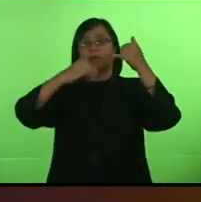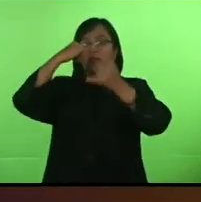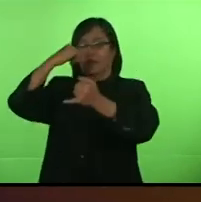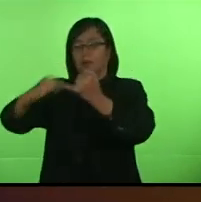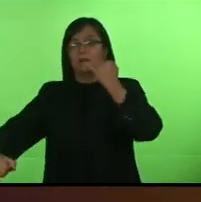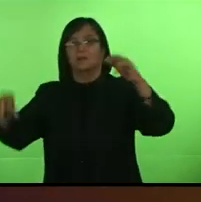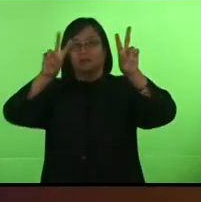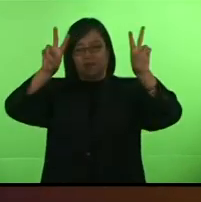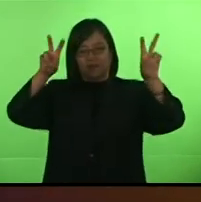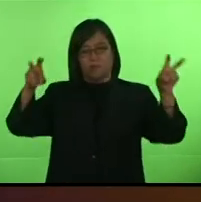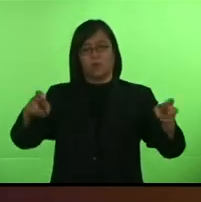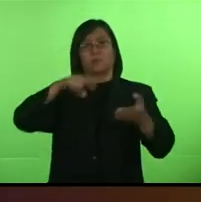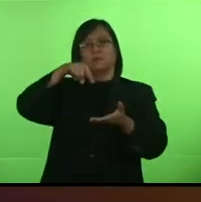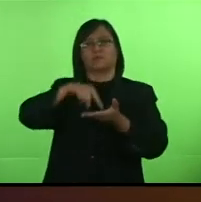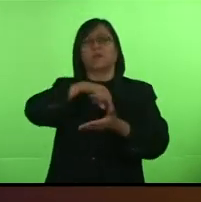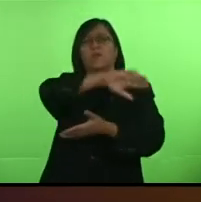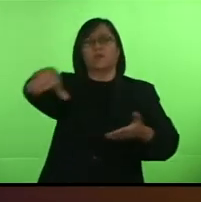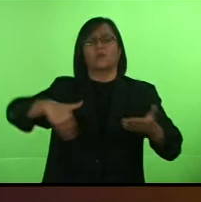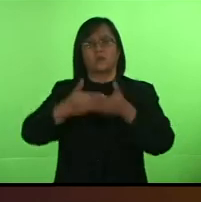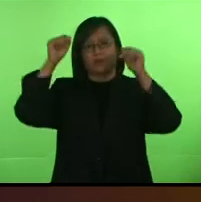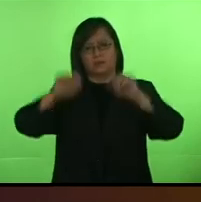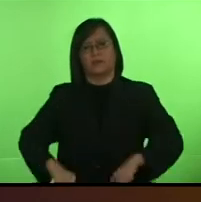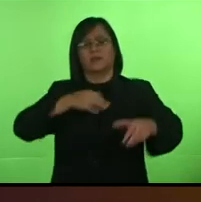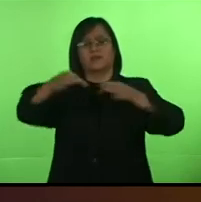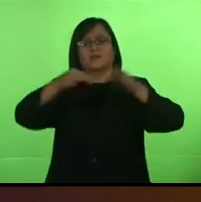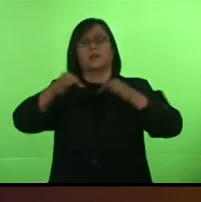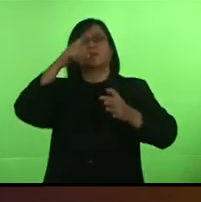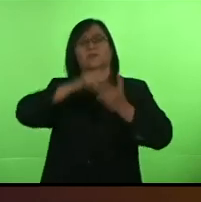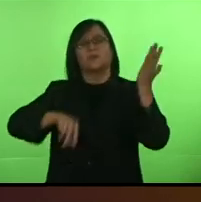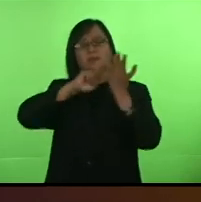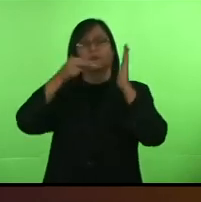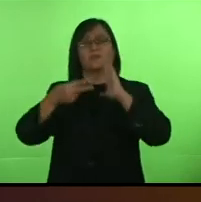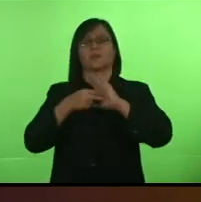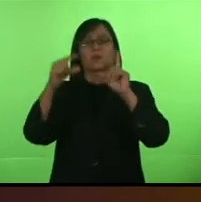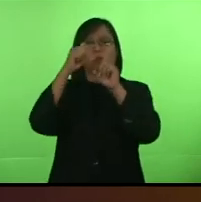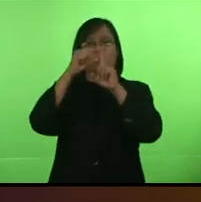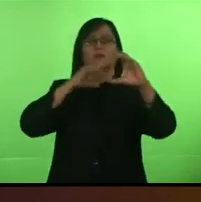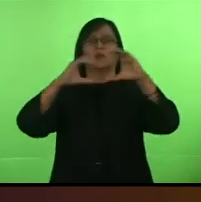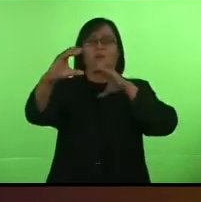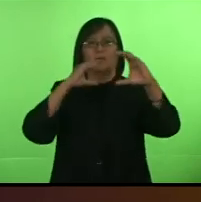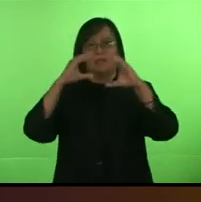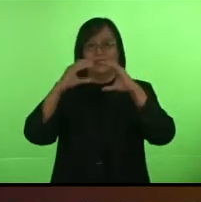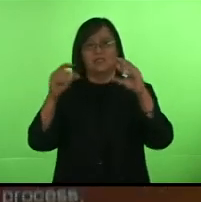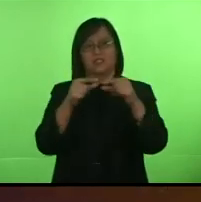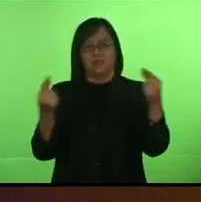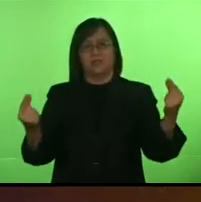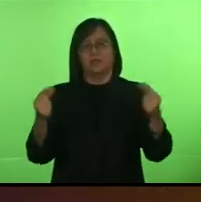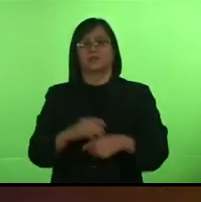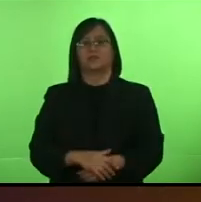by the end of this topic, all of you should be able to explain what is meant by the word communication in